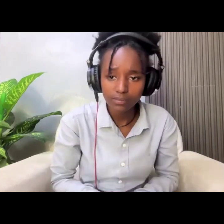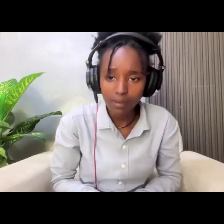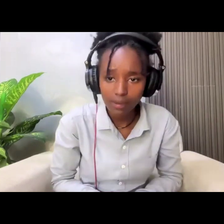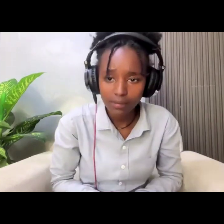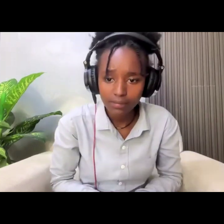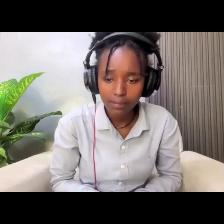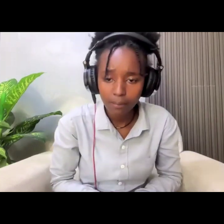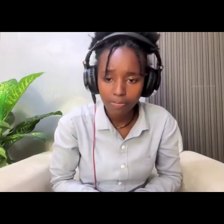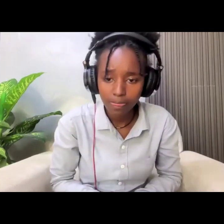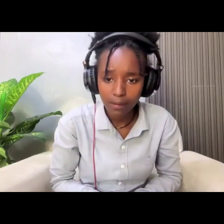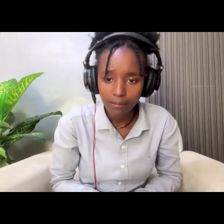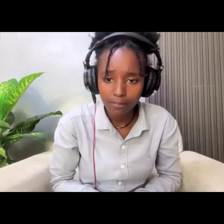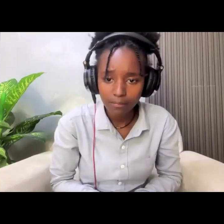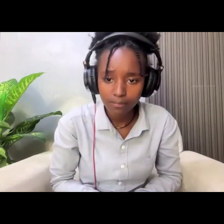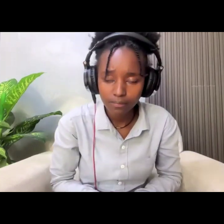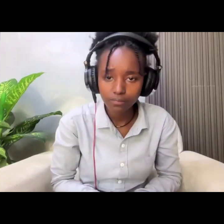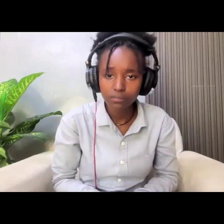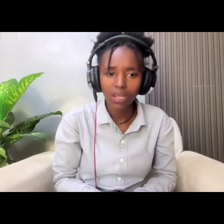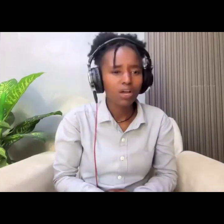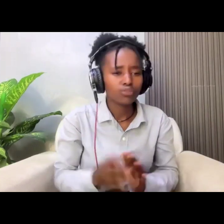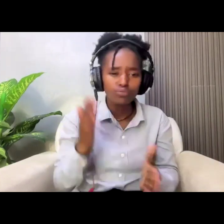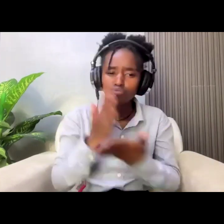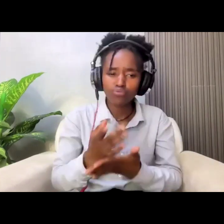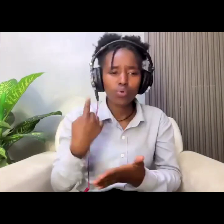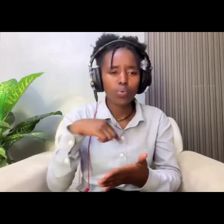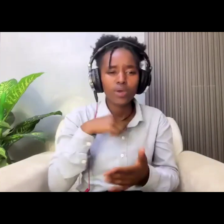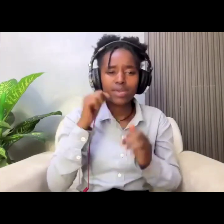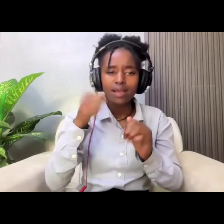we could be discriminated. Yeah.